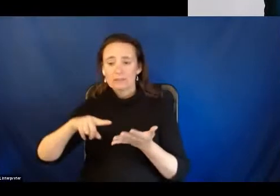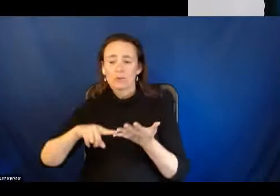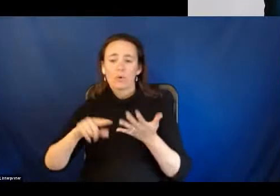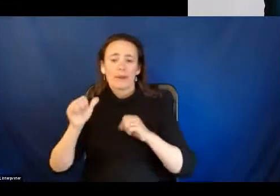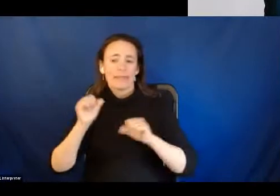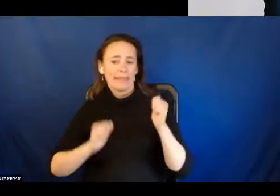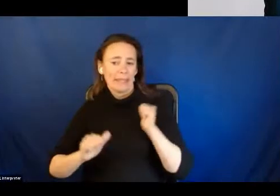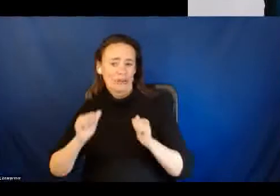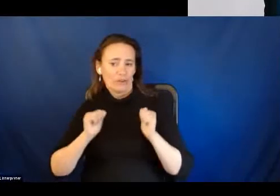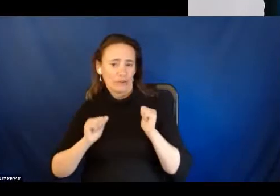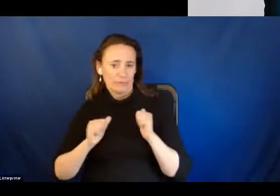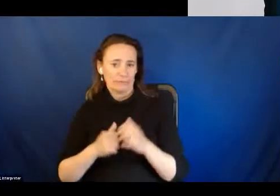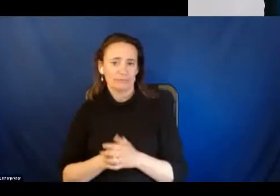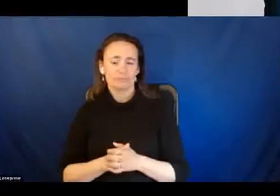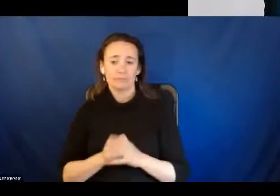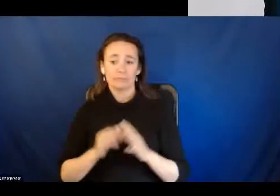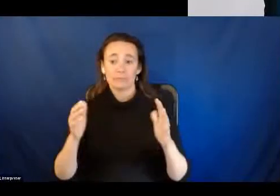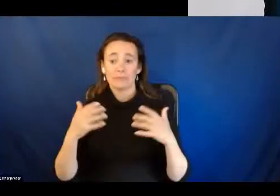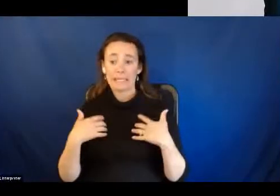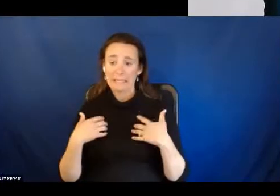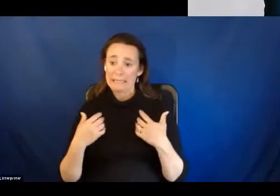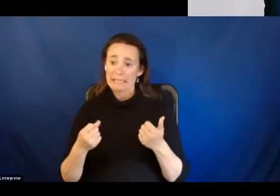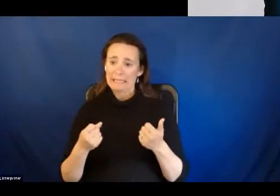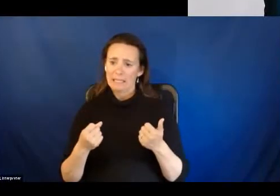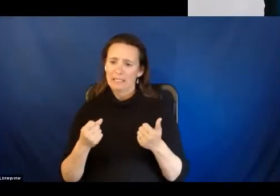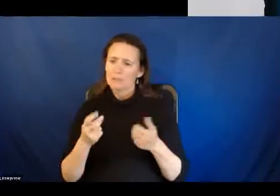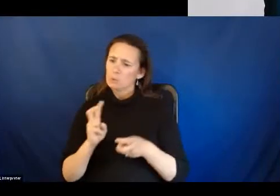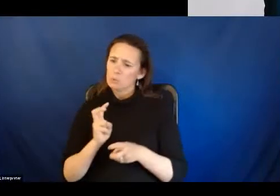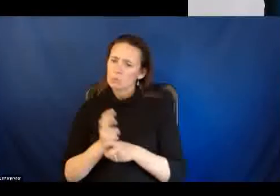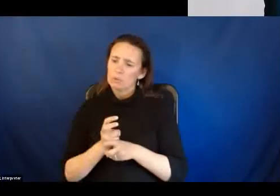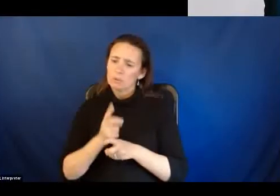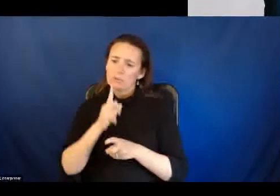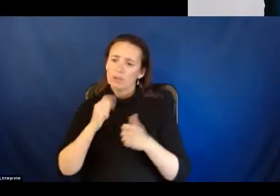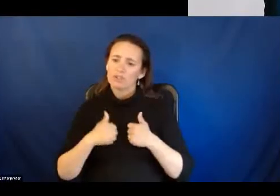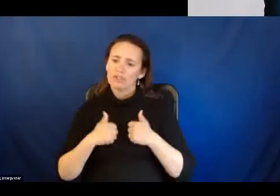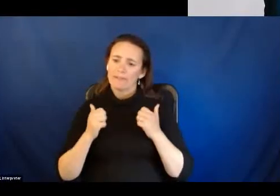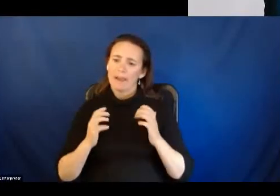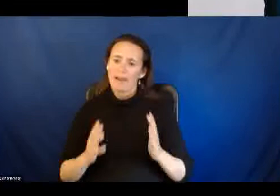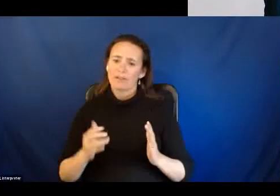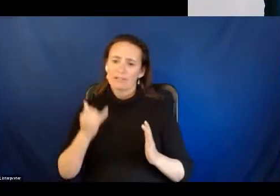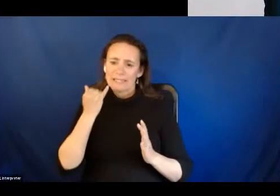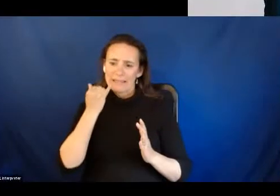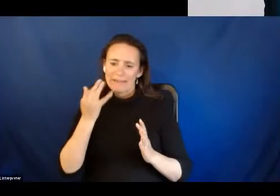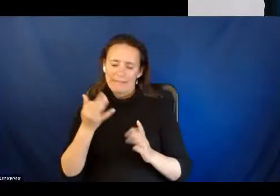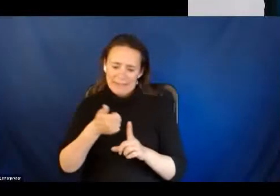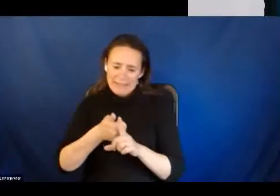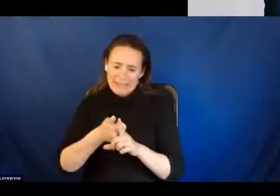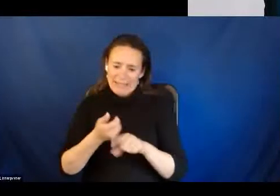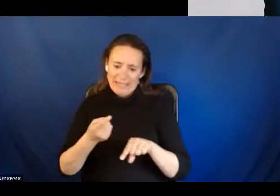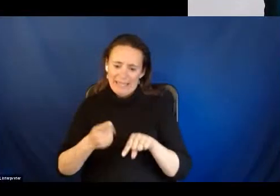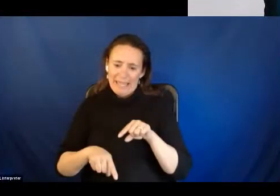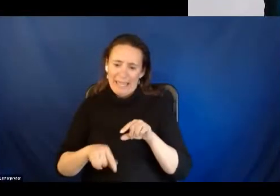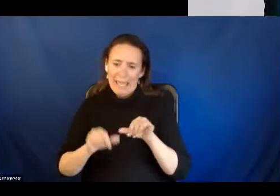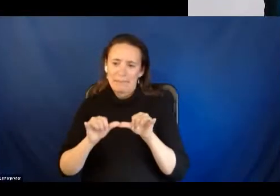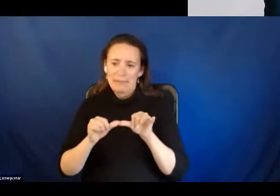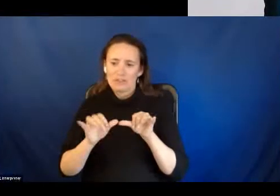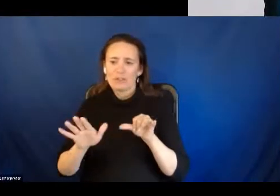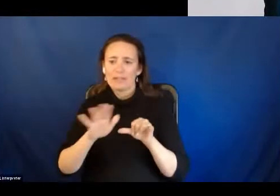Healing can be especially difficult for survivors, especially if they're finding it difficult to measure their healing